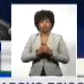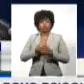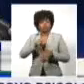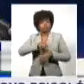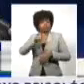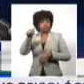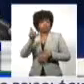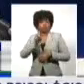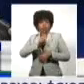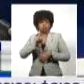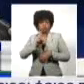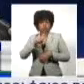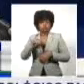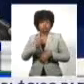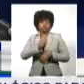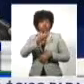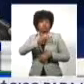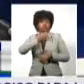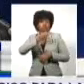the